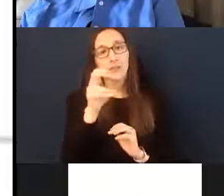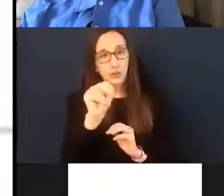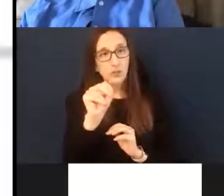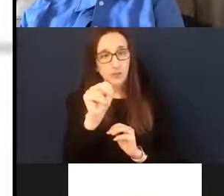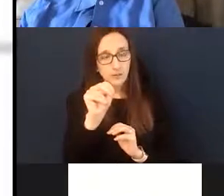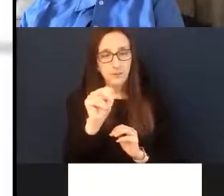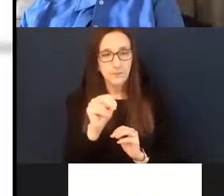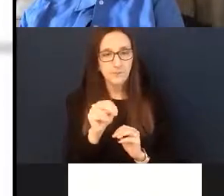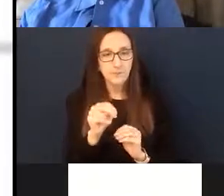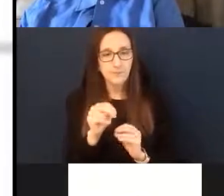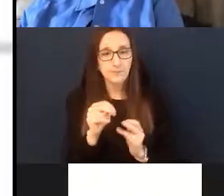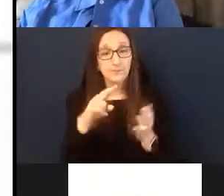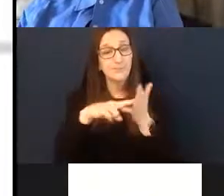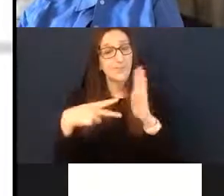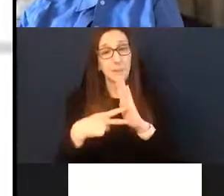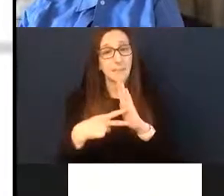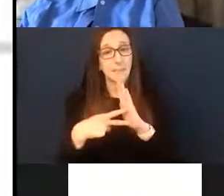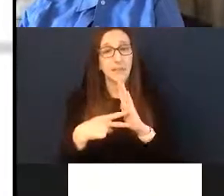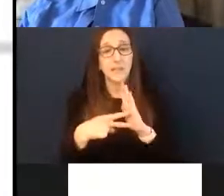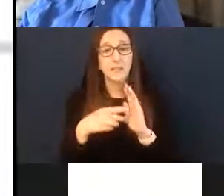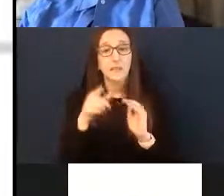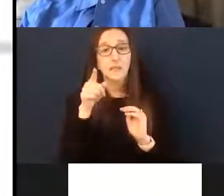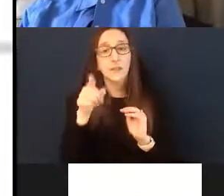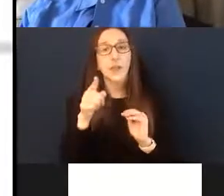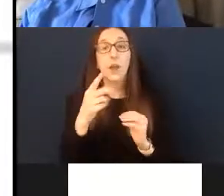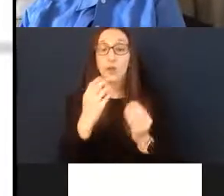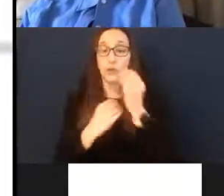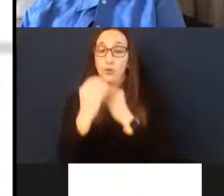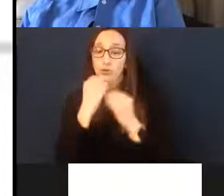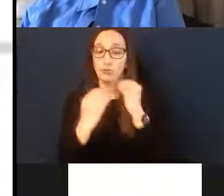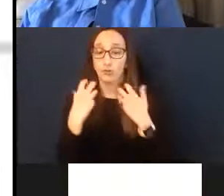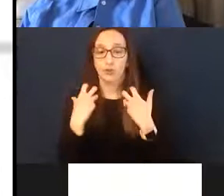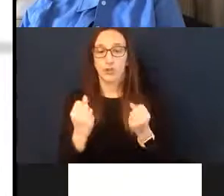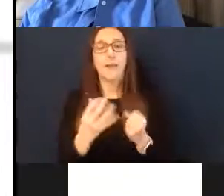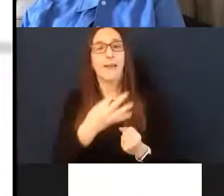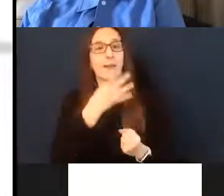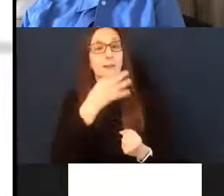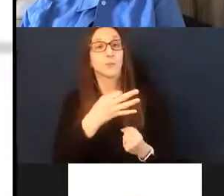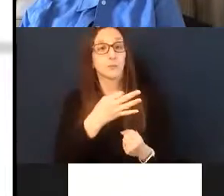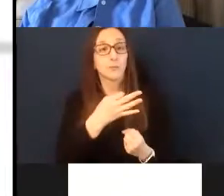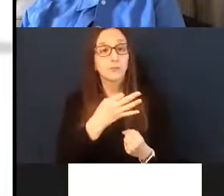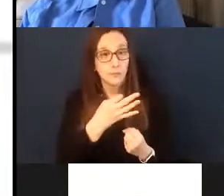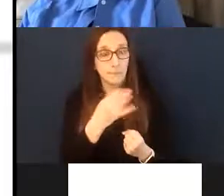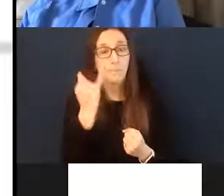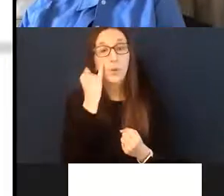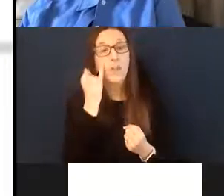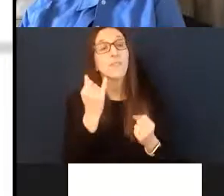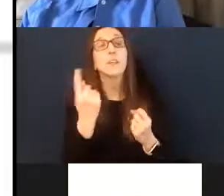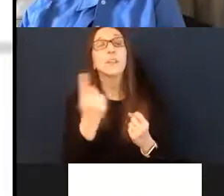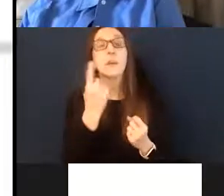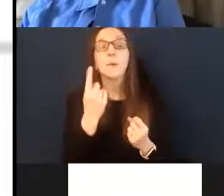this kind of means that dietitians are the nutrition experts. So if you ever get nutrition advice from